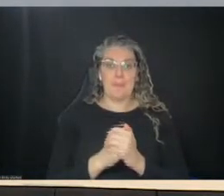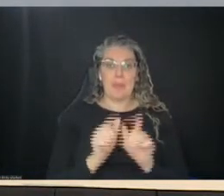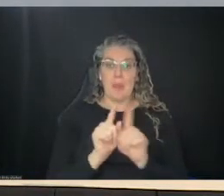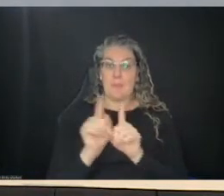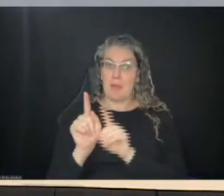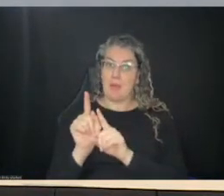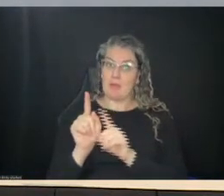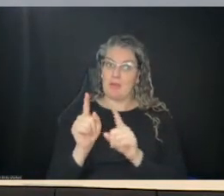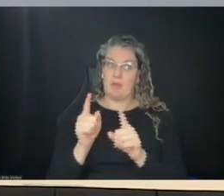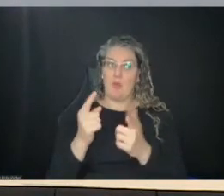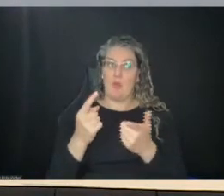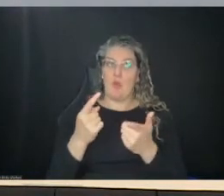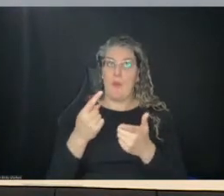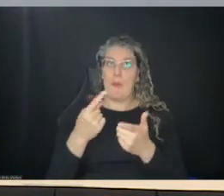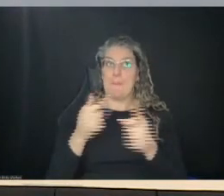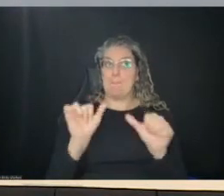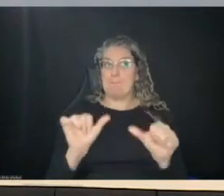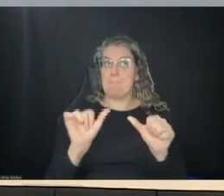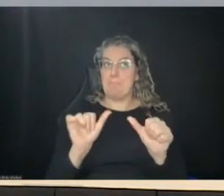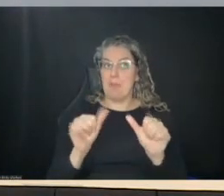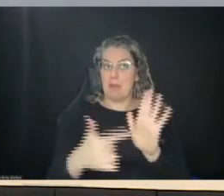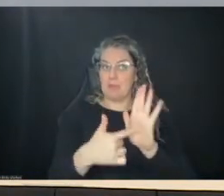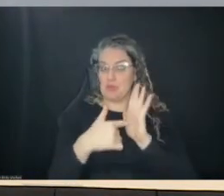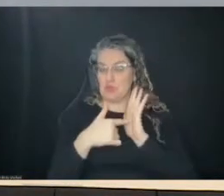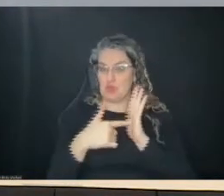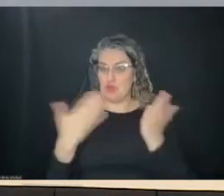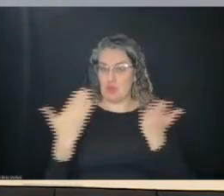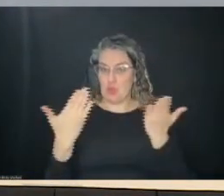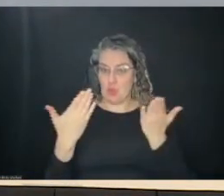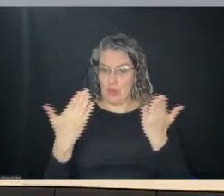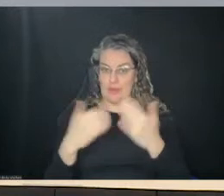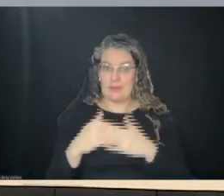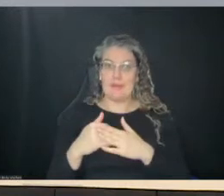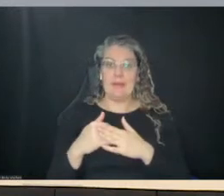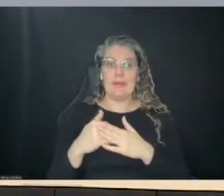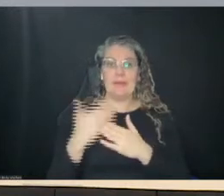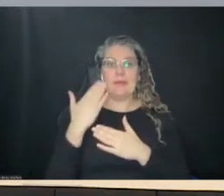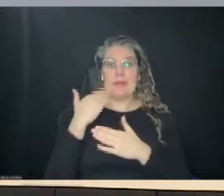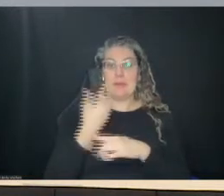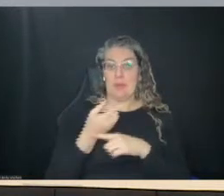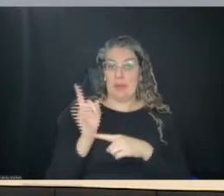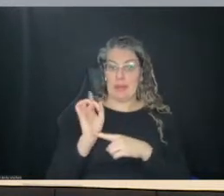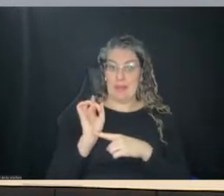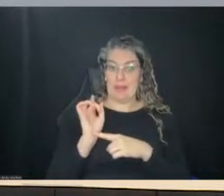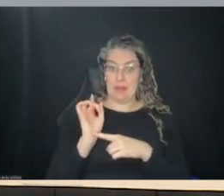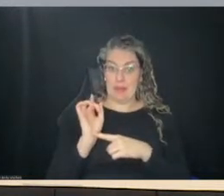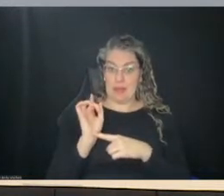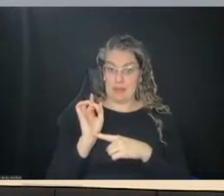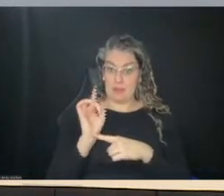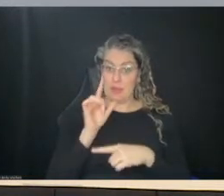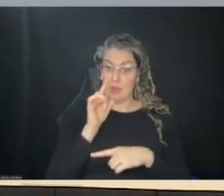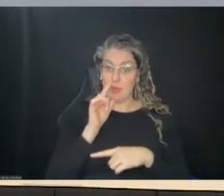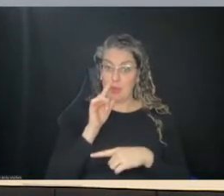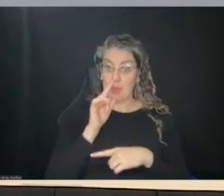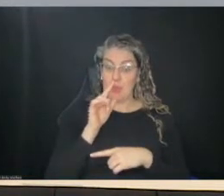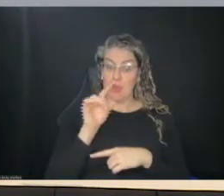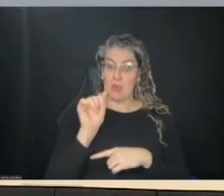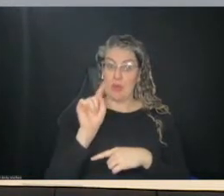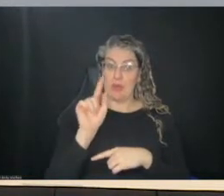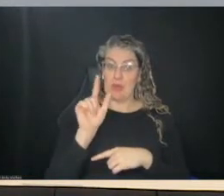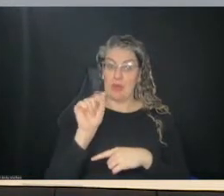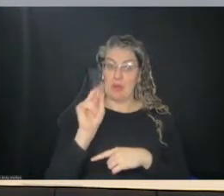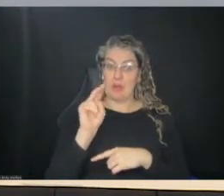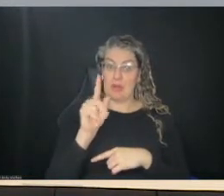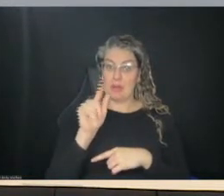So as we mentioned last week, there's for those traveling in Atlantic Canada, for instance,